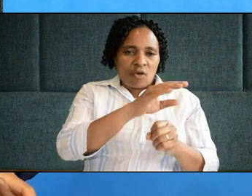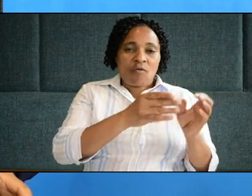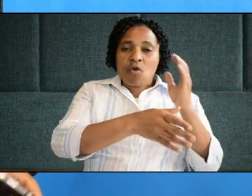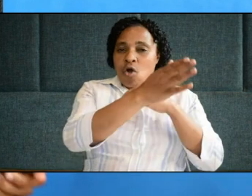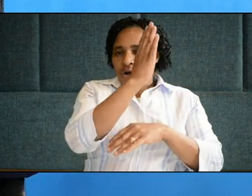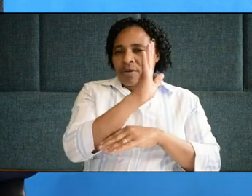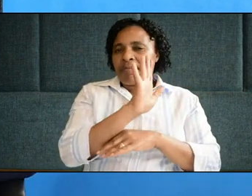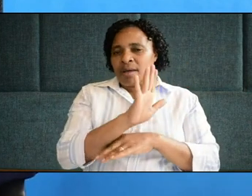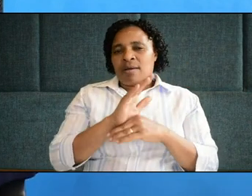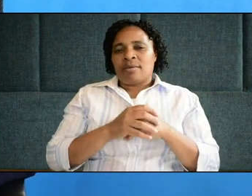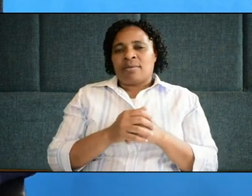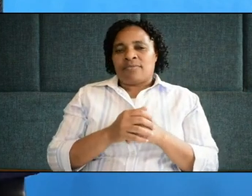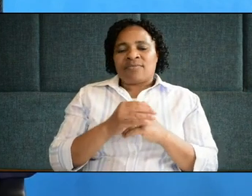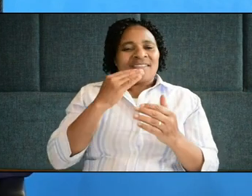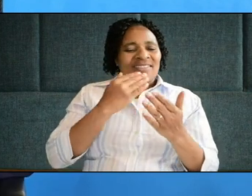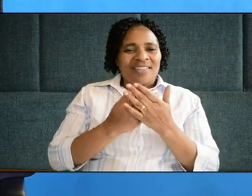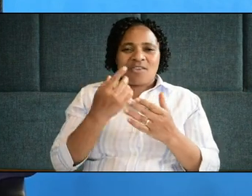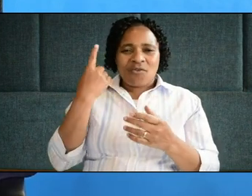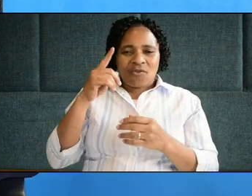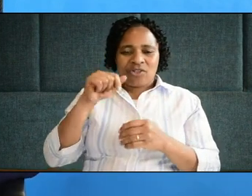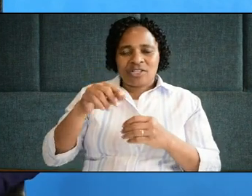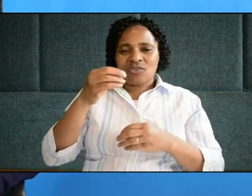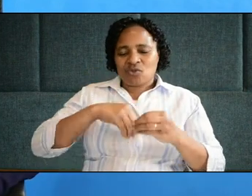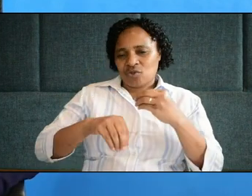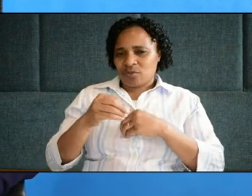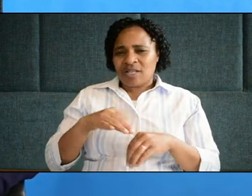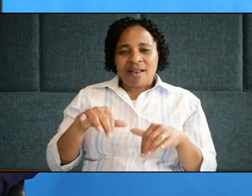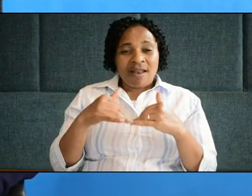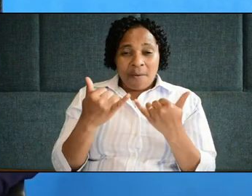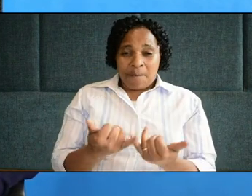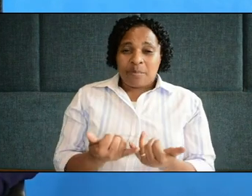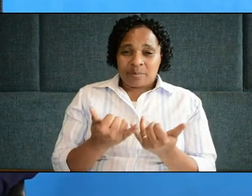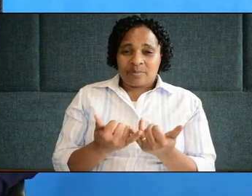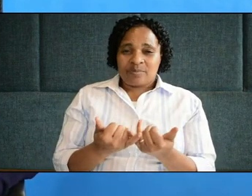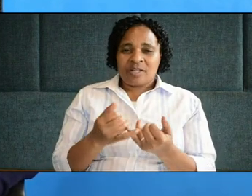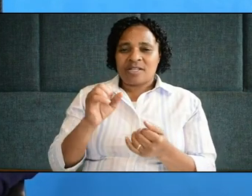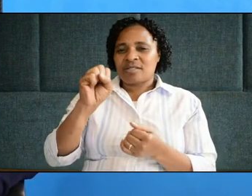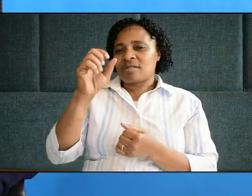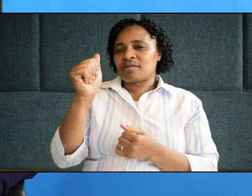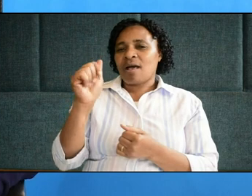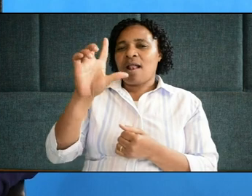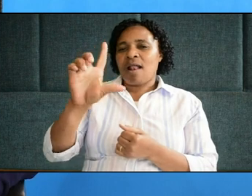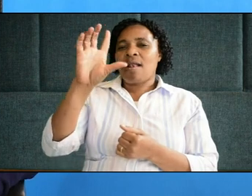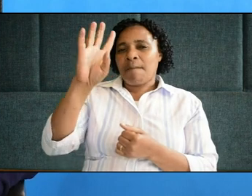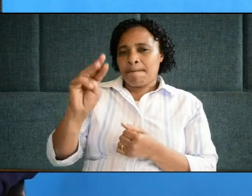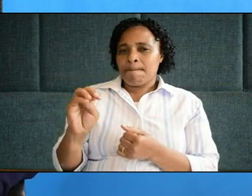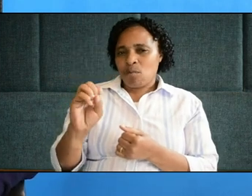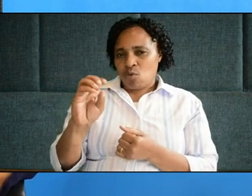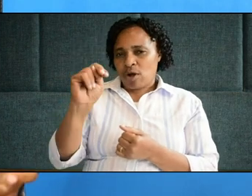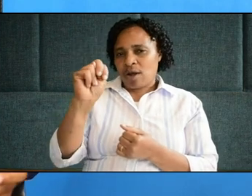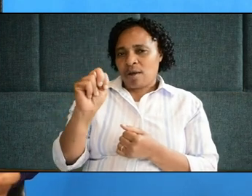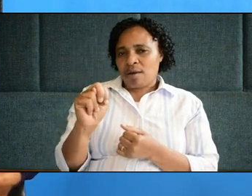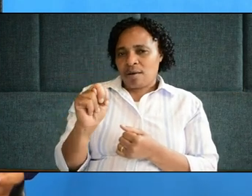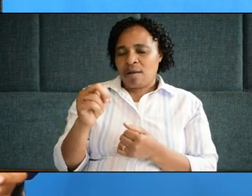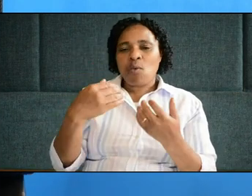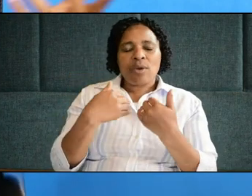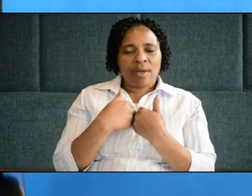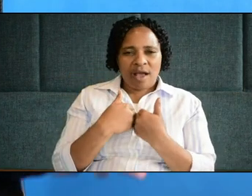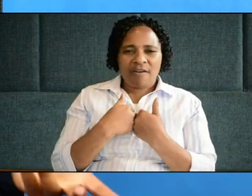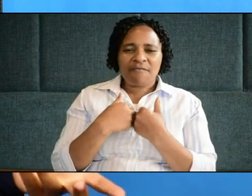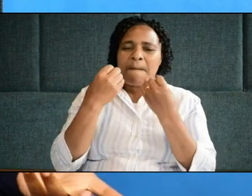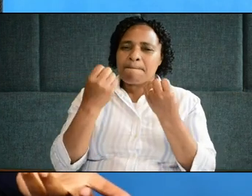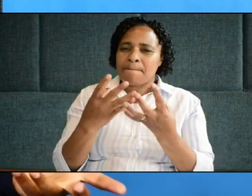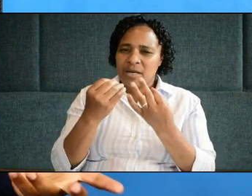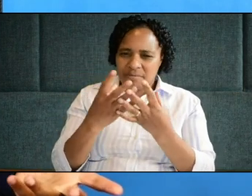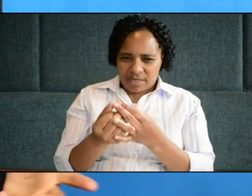God. Thank you very much for that contribution. Now, Salmon, we have